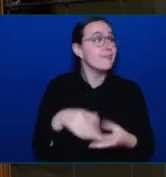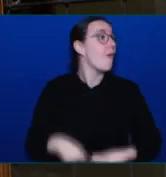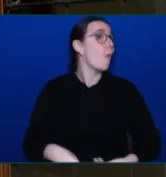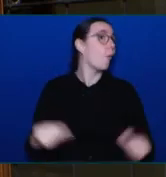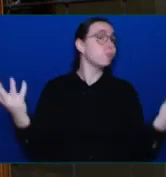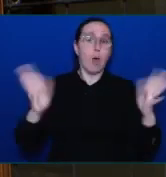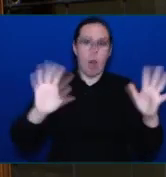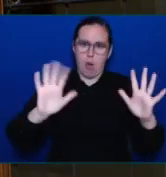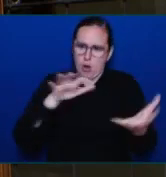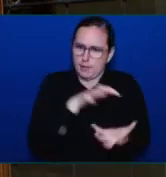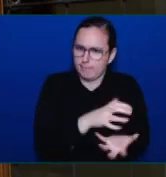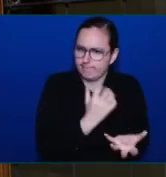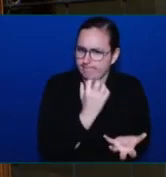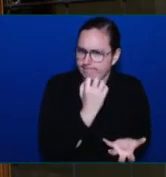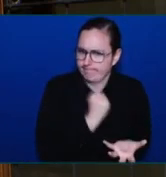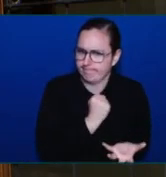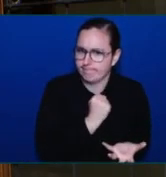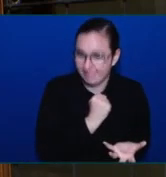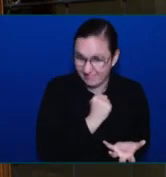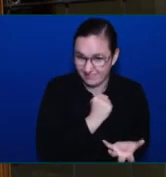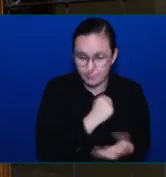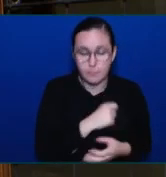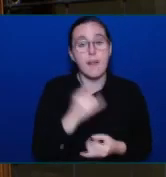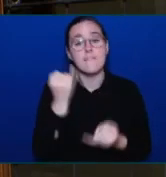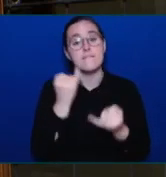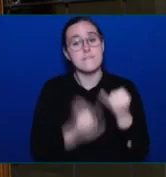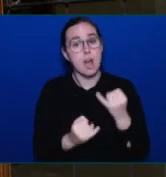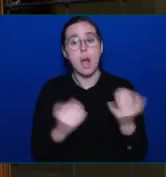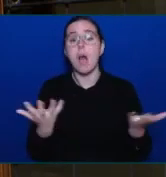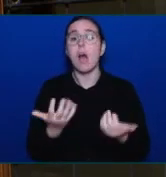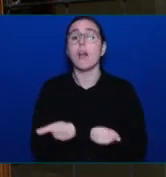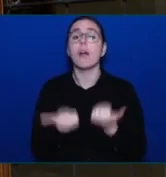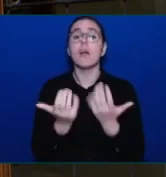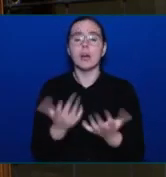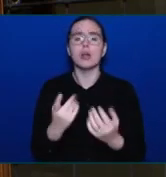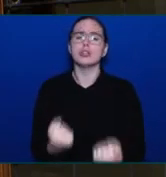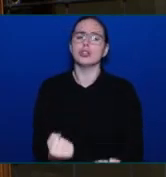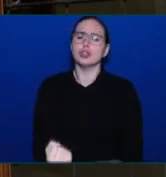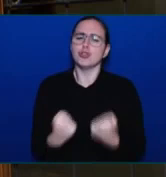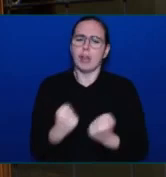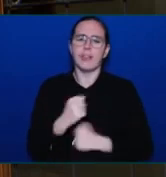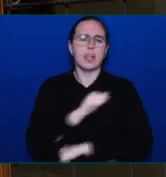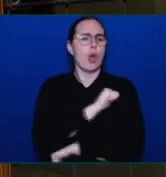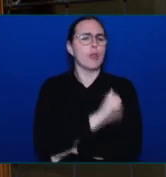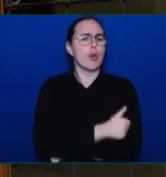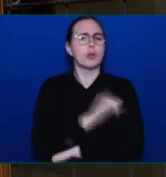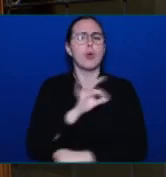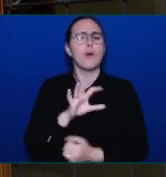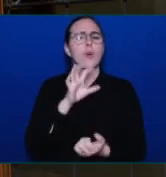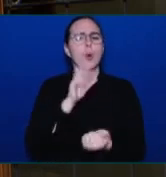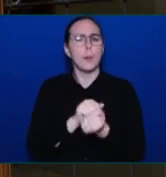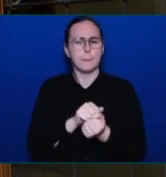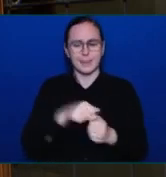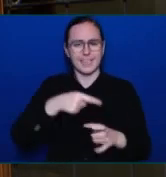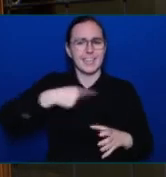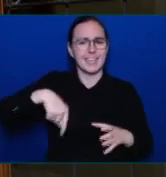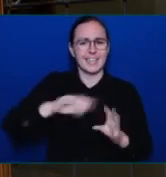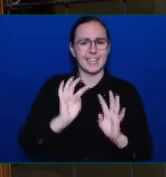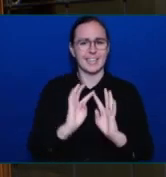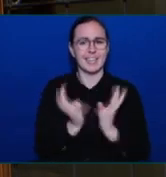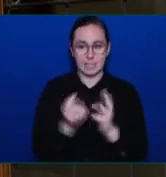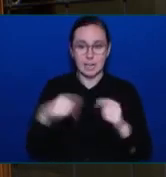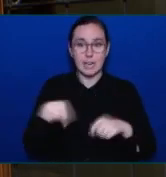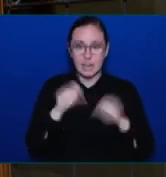Privacy Commissioner, who needs to be able to effectively investigate concerns and advocate for a stronger access to information